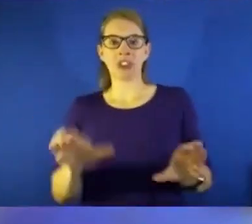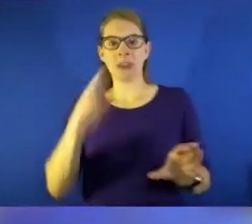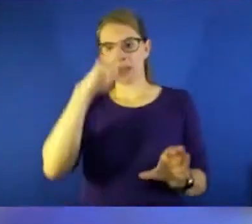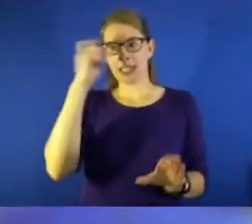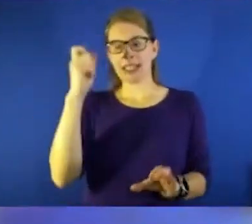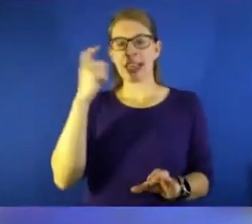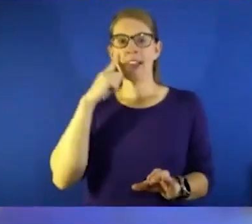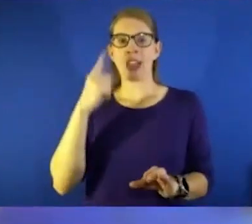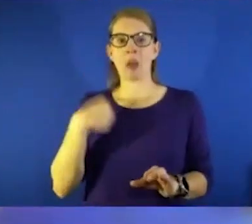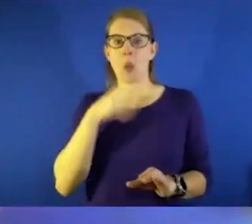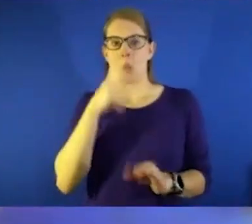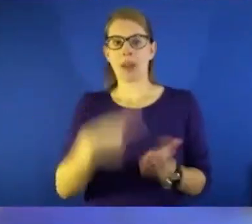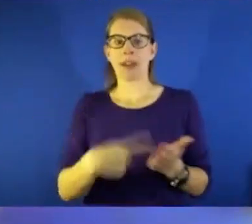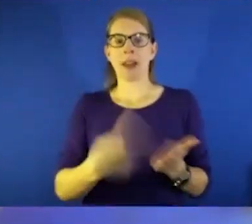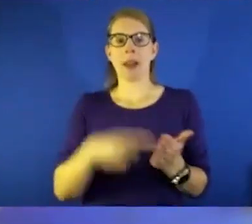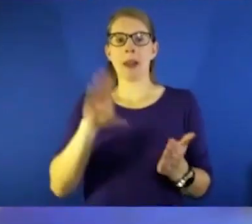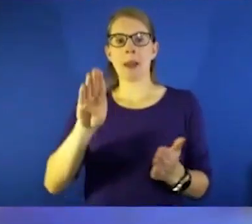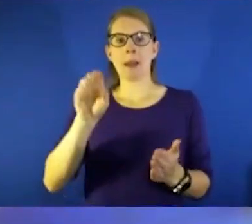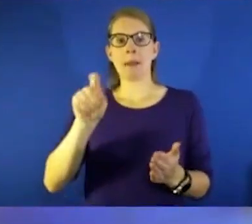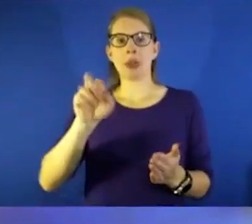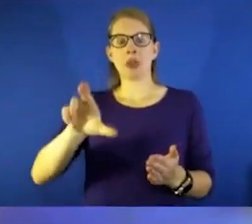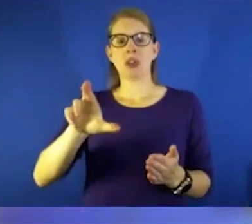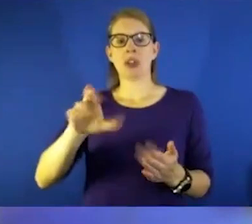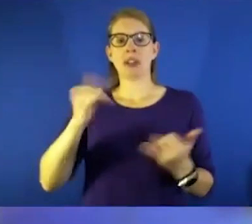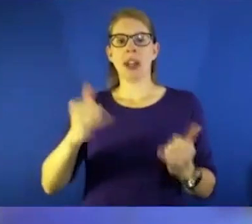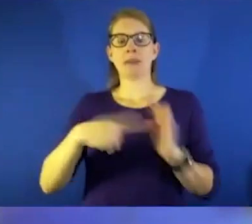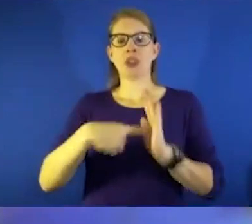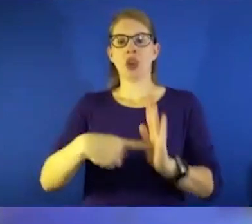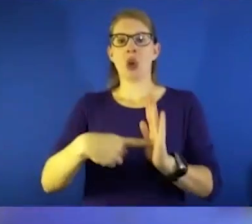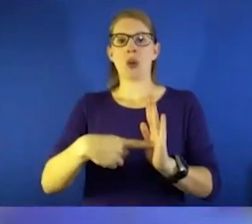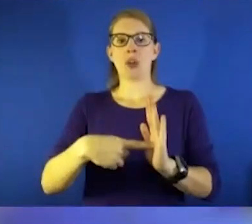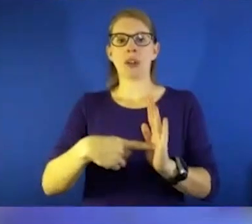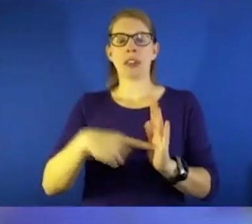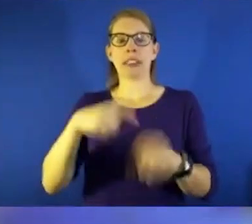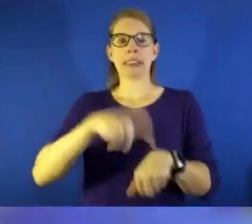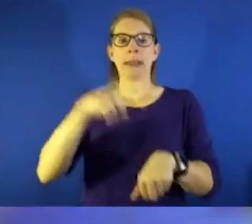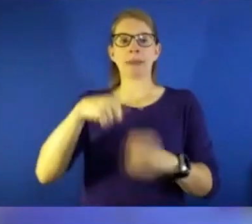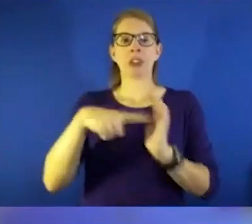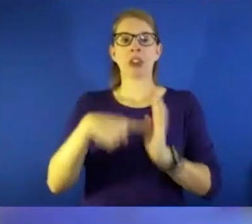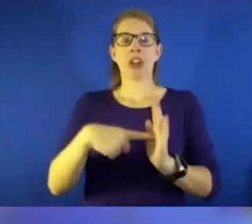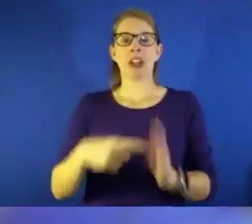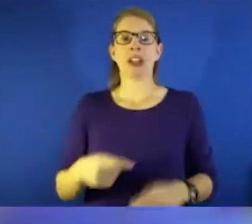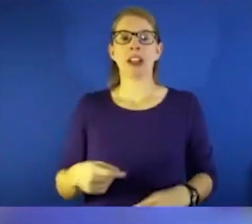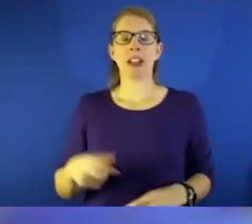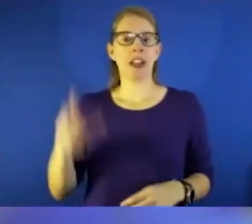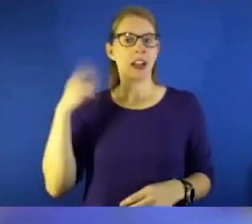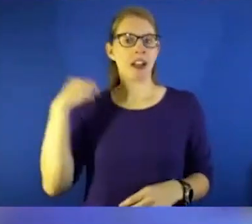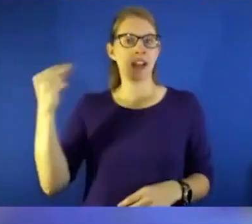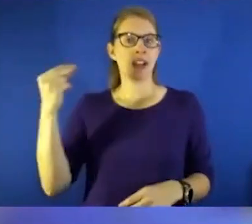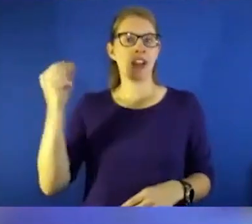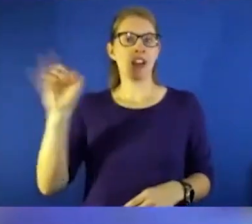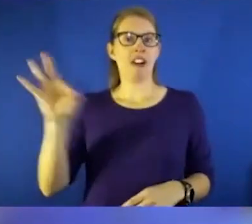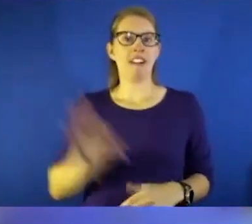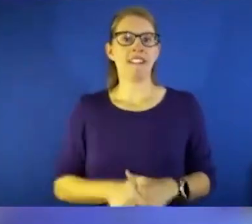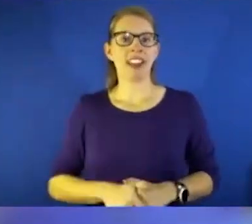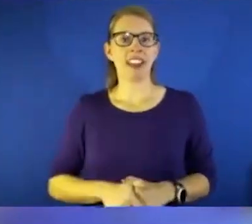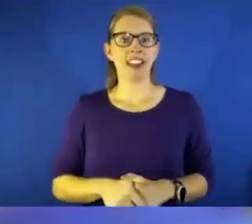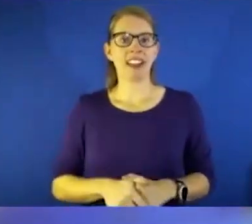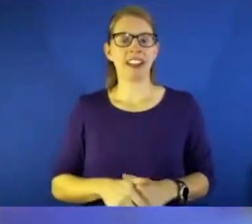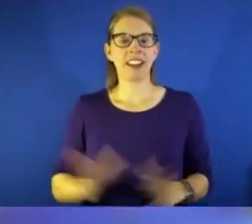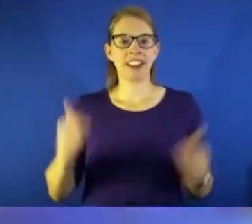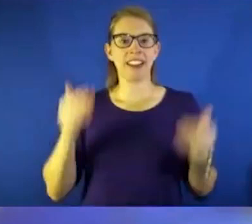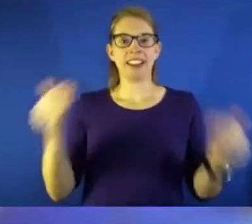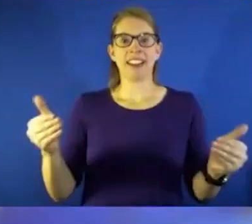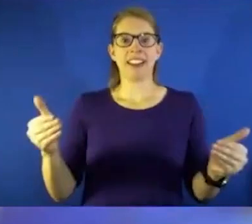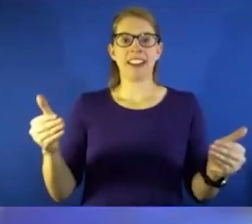booster. We've been talking about it all along. It's time to show it. Wait a minute. That Take means it I off. gotta Let's unbuckle go. this, baby. Here we go. Here we go. Here it comes. All I think right. I've